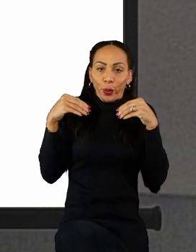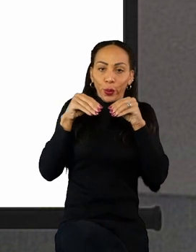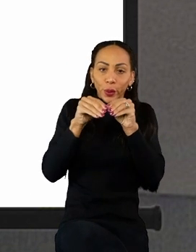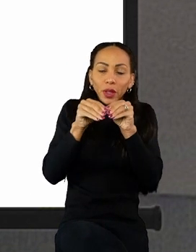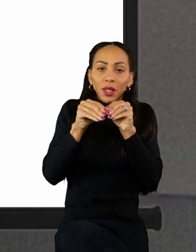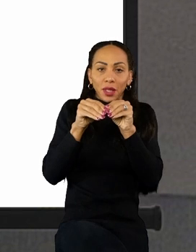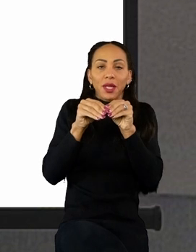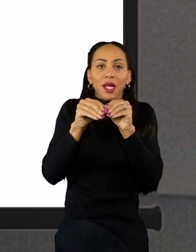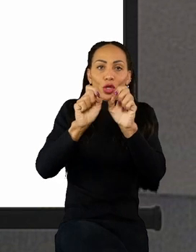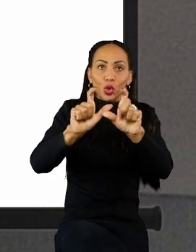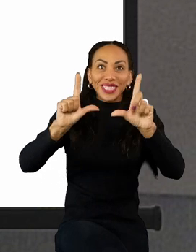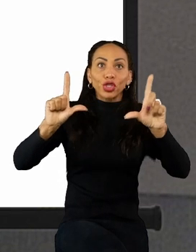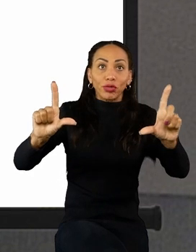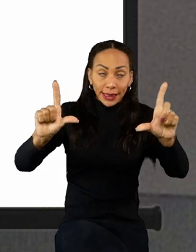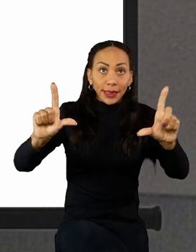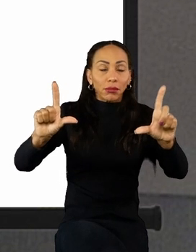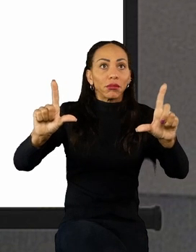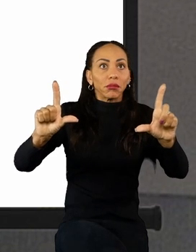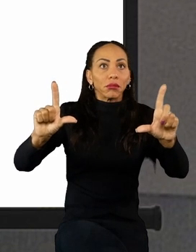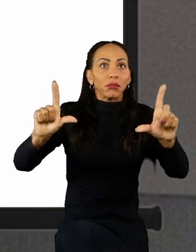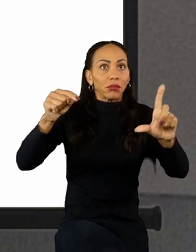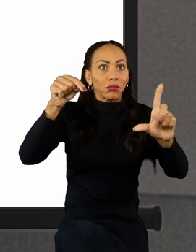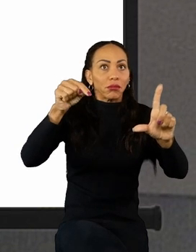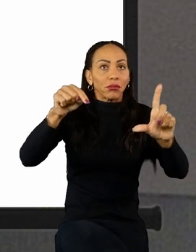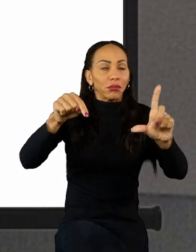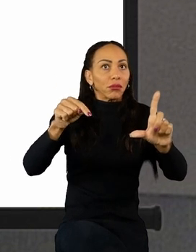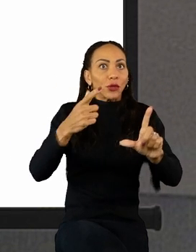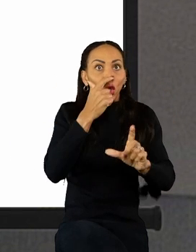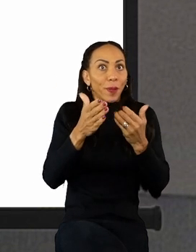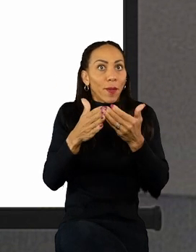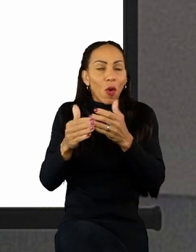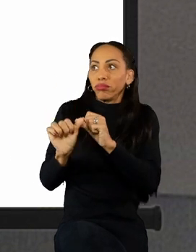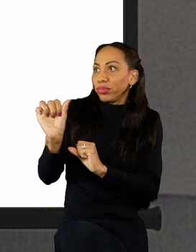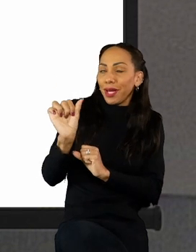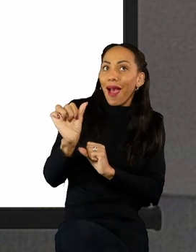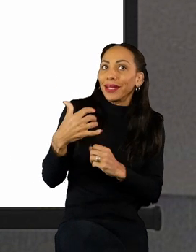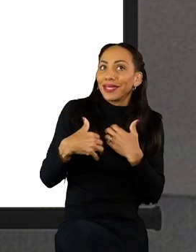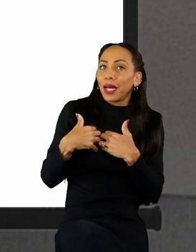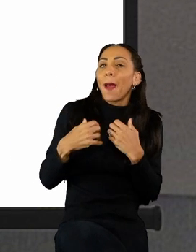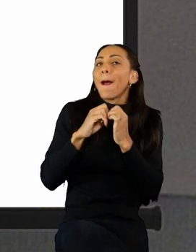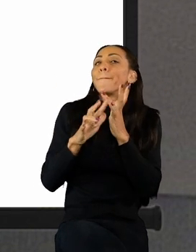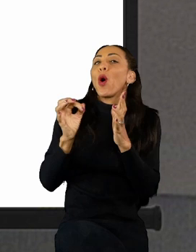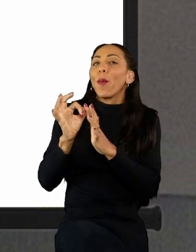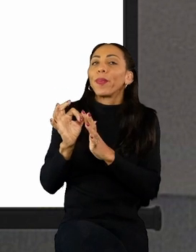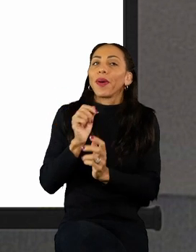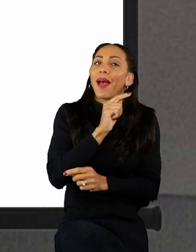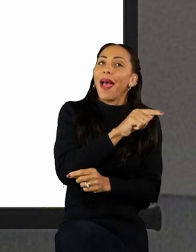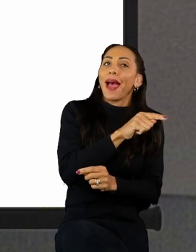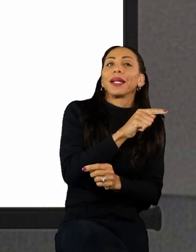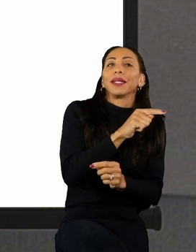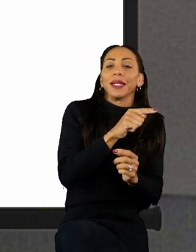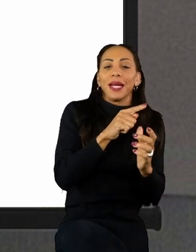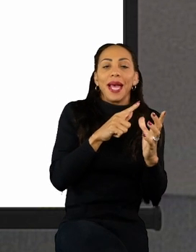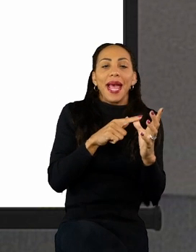performance piece. Yes. So it can be more. Yeah, which is really exciting. And I think that's definitely something that that BOP